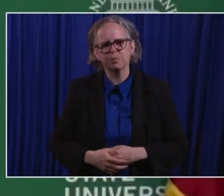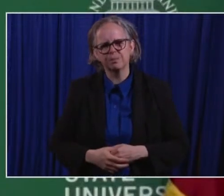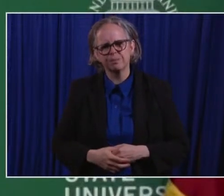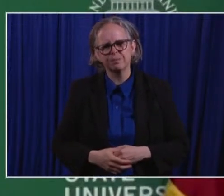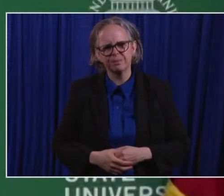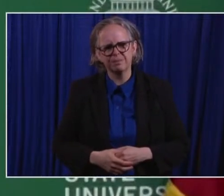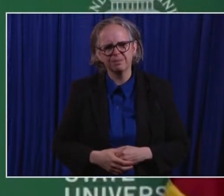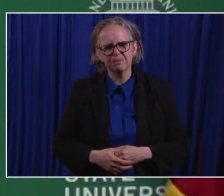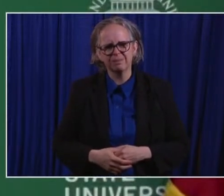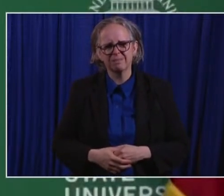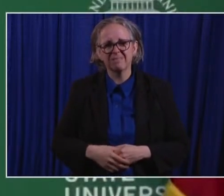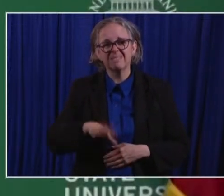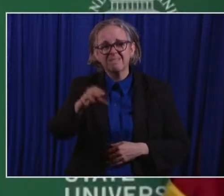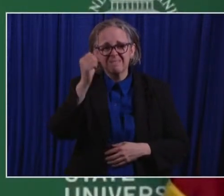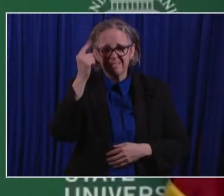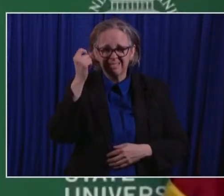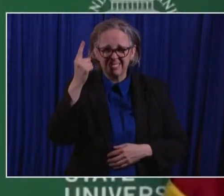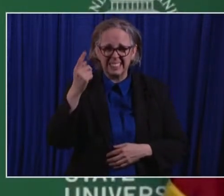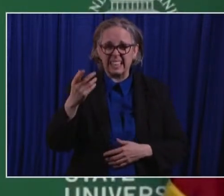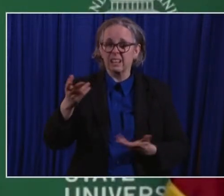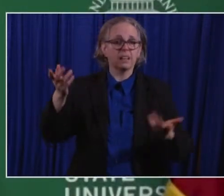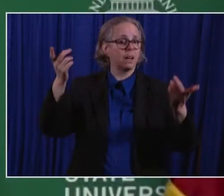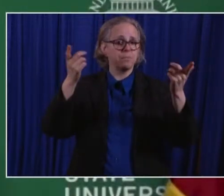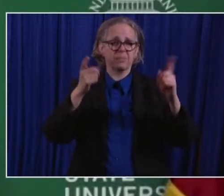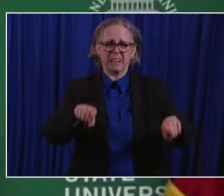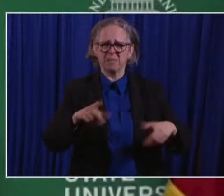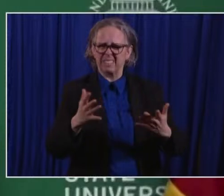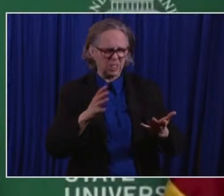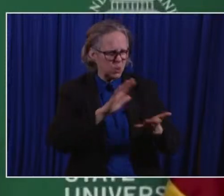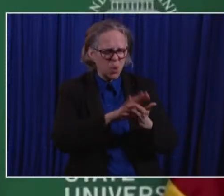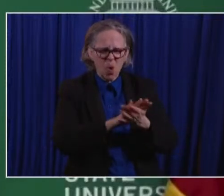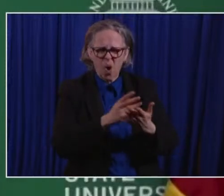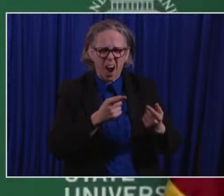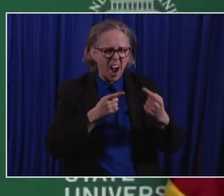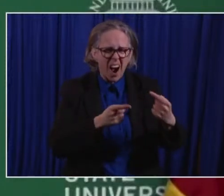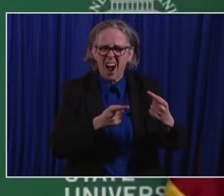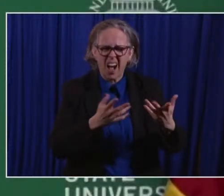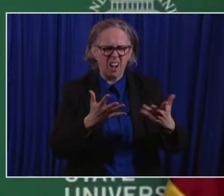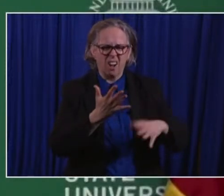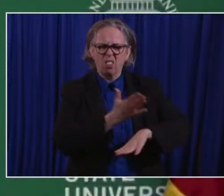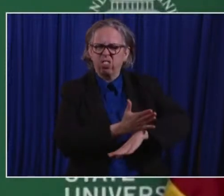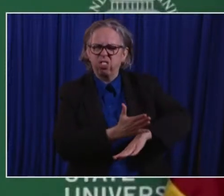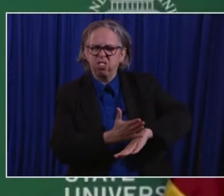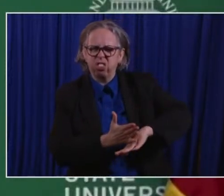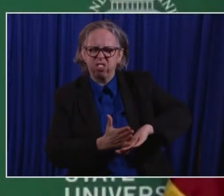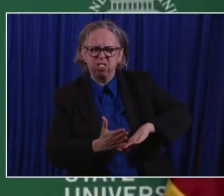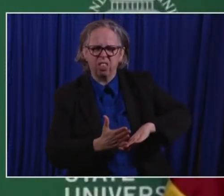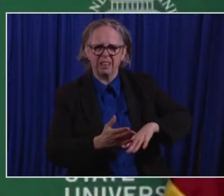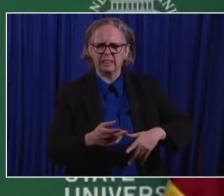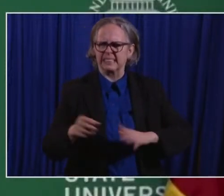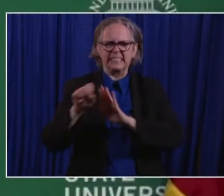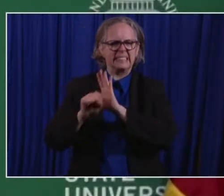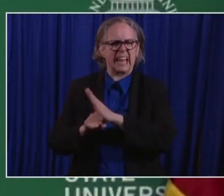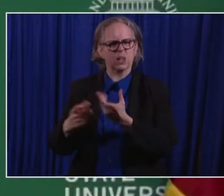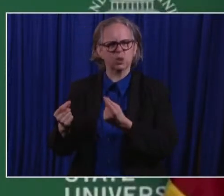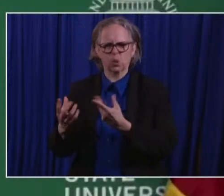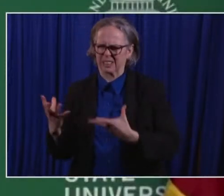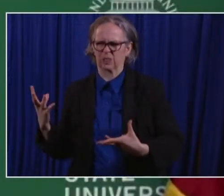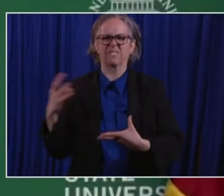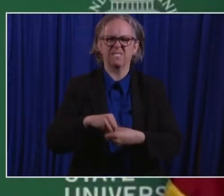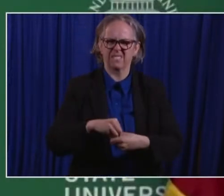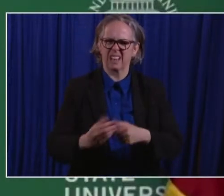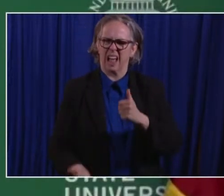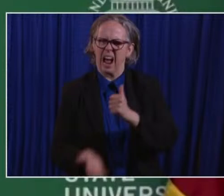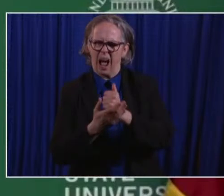cliff, and goes into this category, that there are steps leading into that where